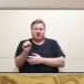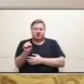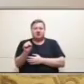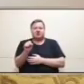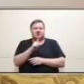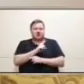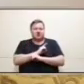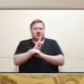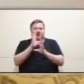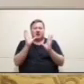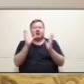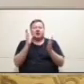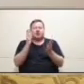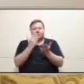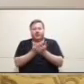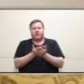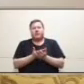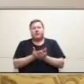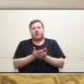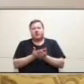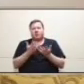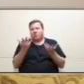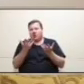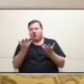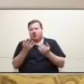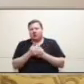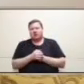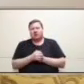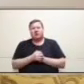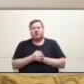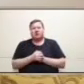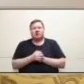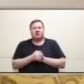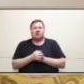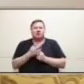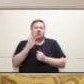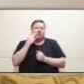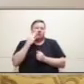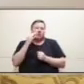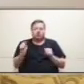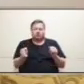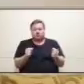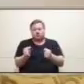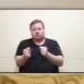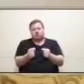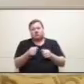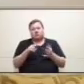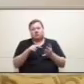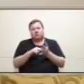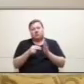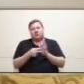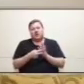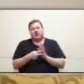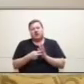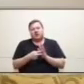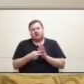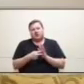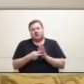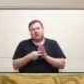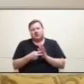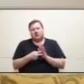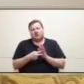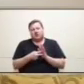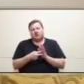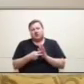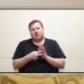terms of where you are and when you are going to fill the vacancy for planning. I heard you cry, but you did not tell